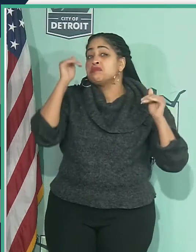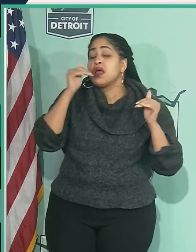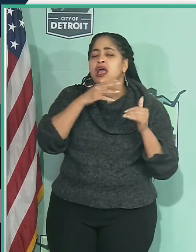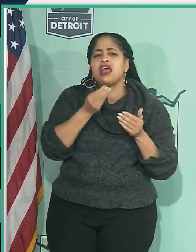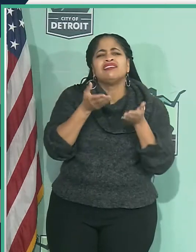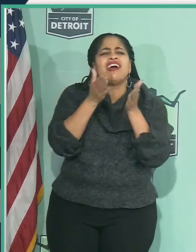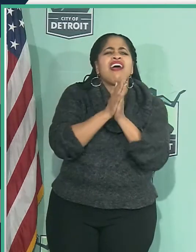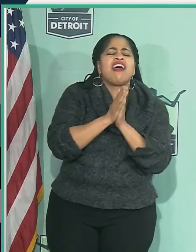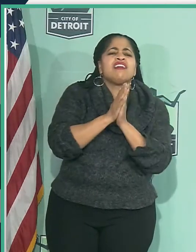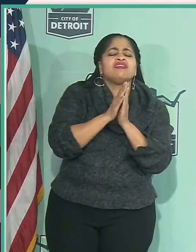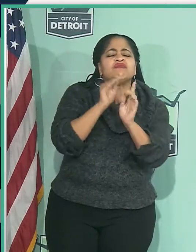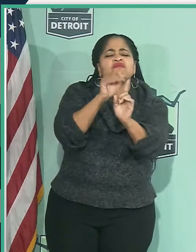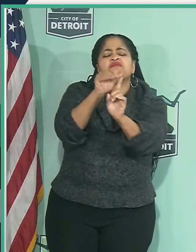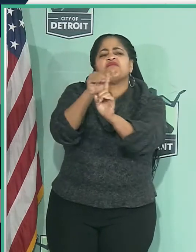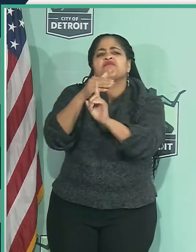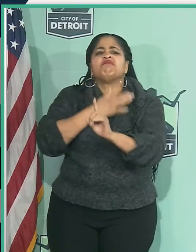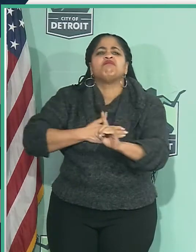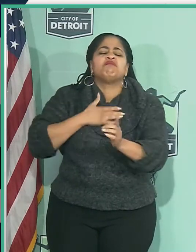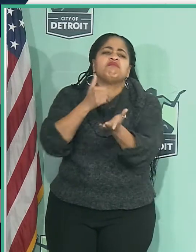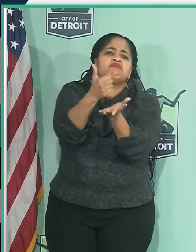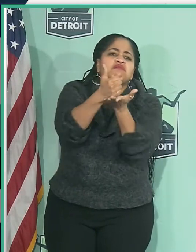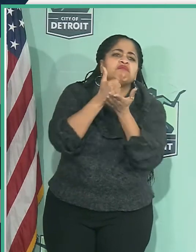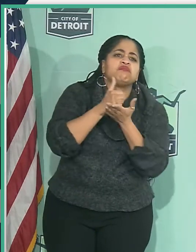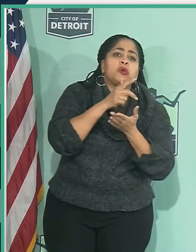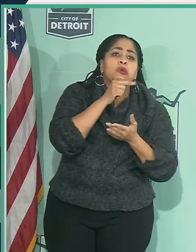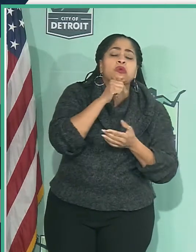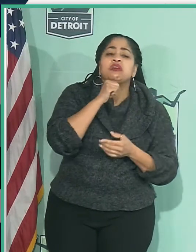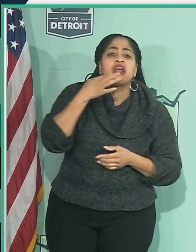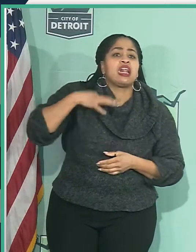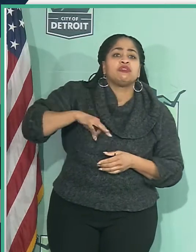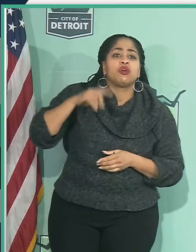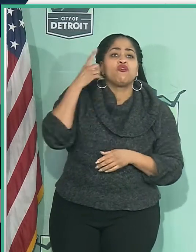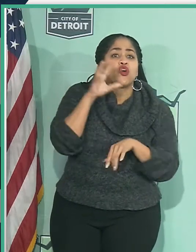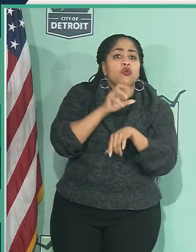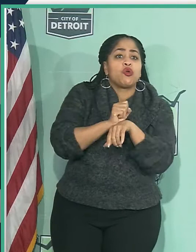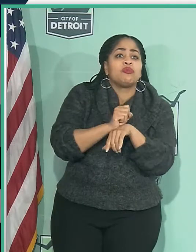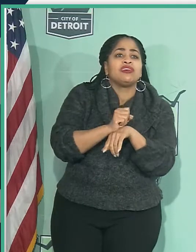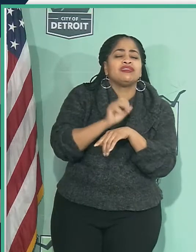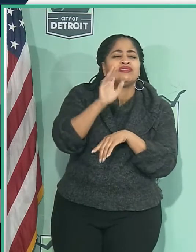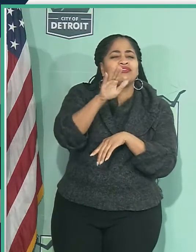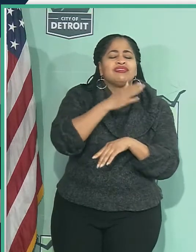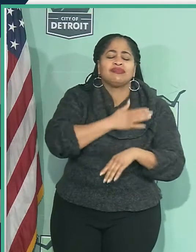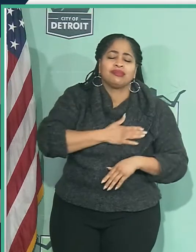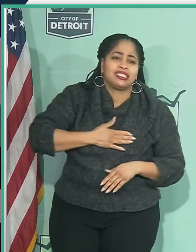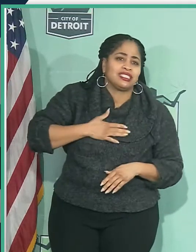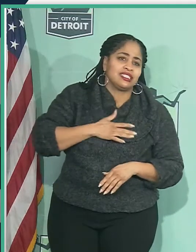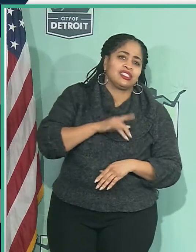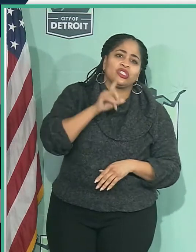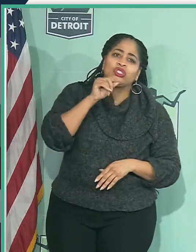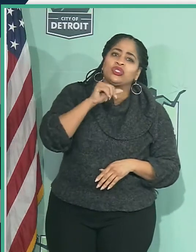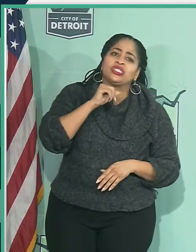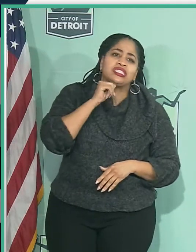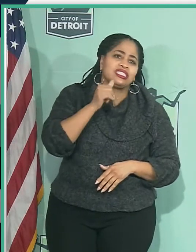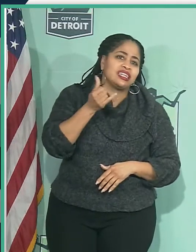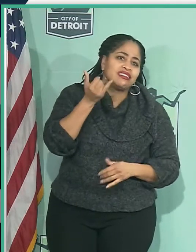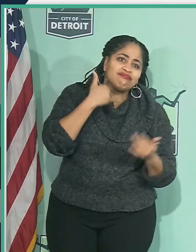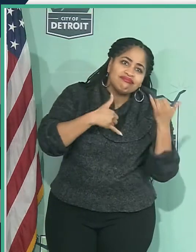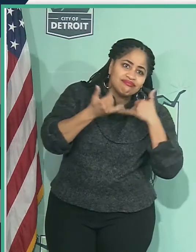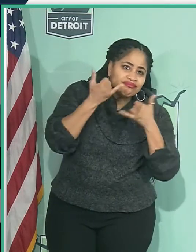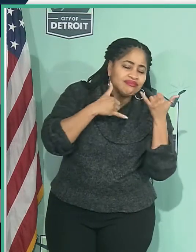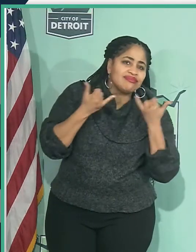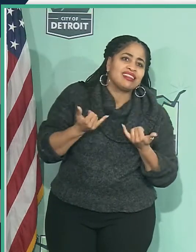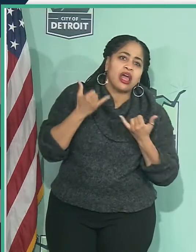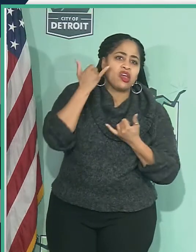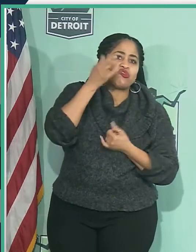to ask for help from those folks who aren't eligible for an appointment, ask them not to be tying up the phone lines.